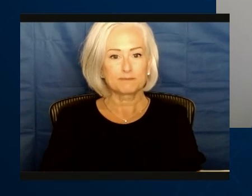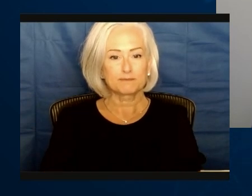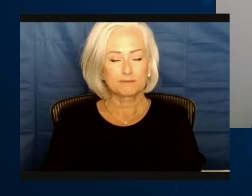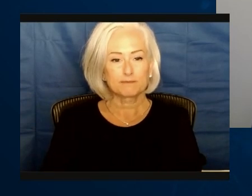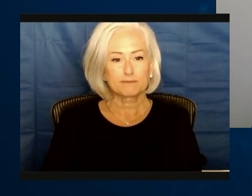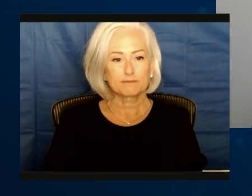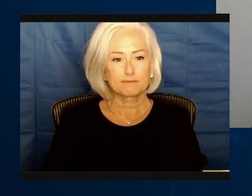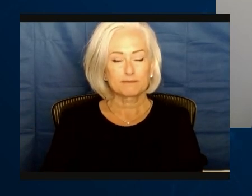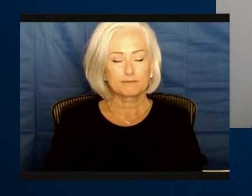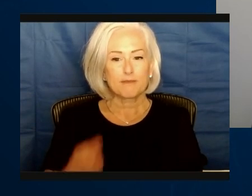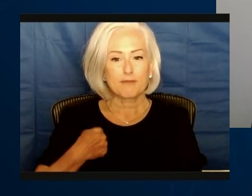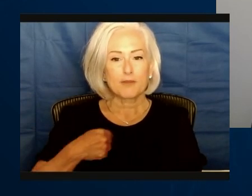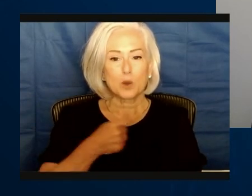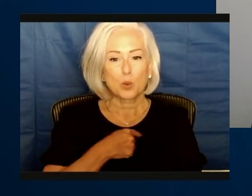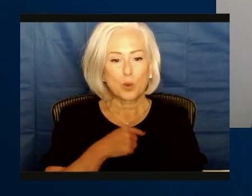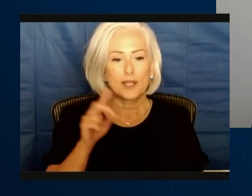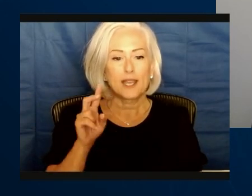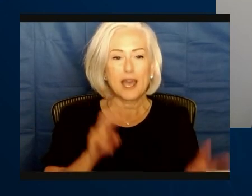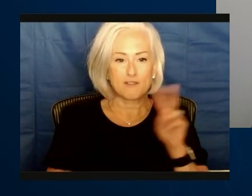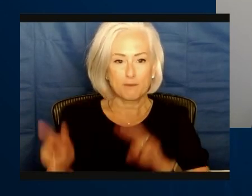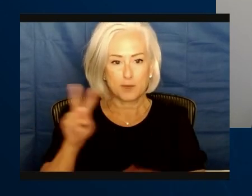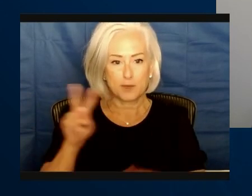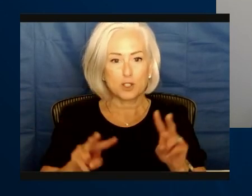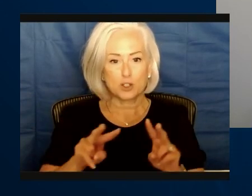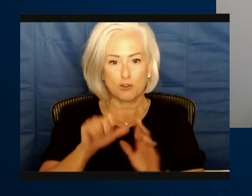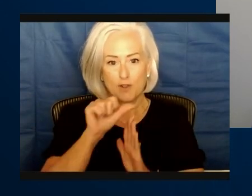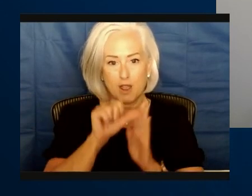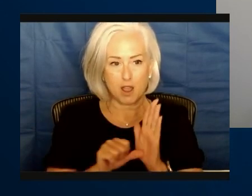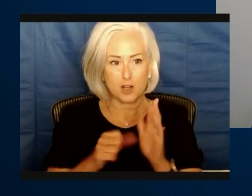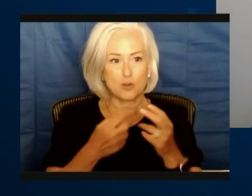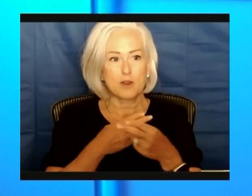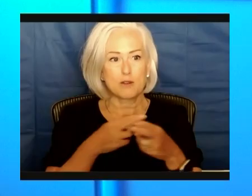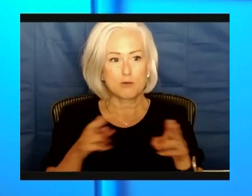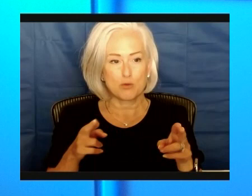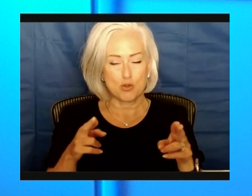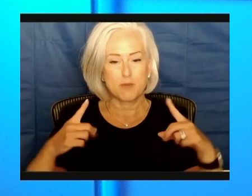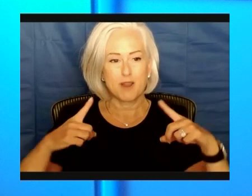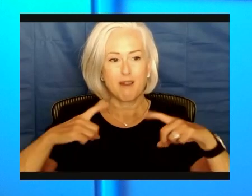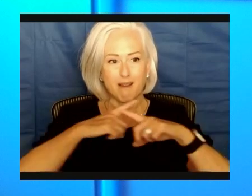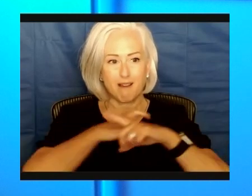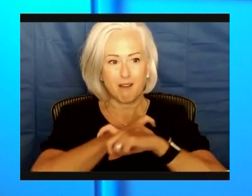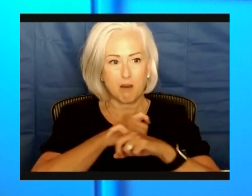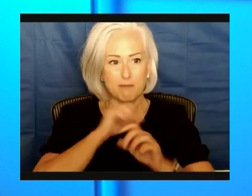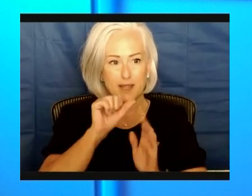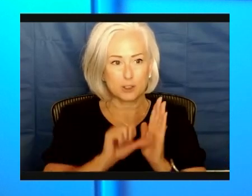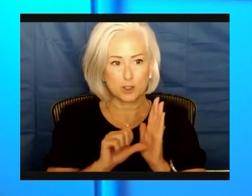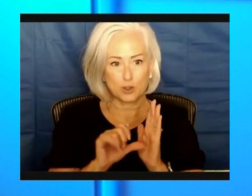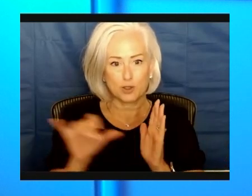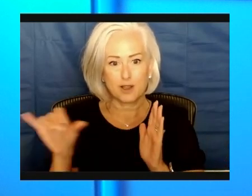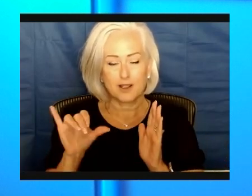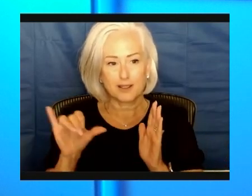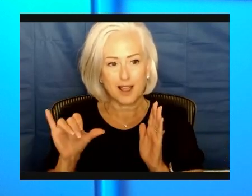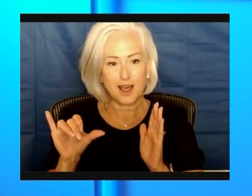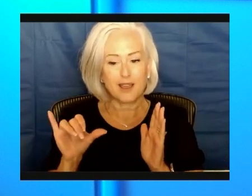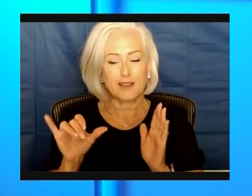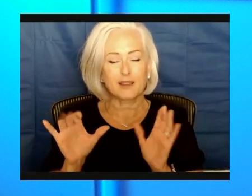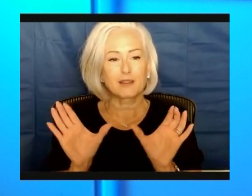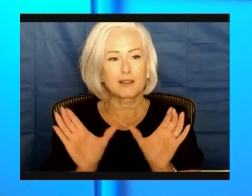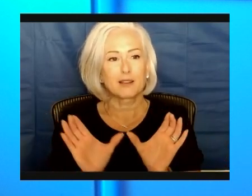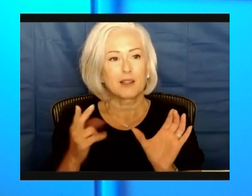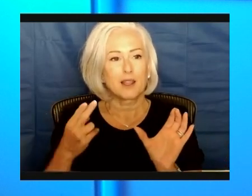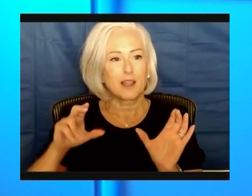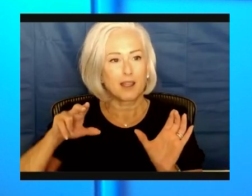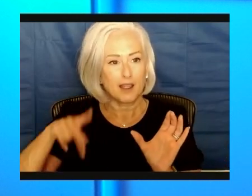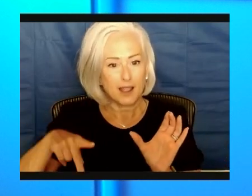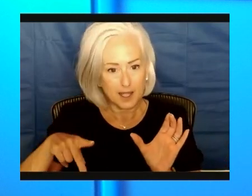in operative room complex surgeries like hip surgeries, long bone fractures